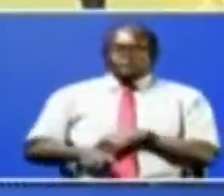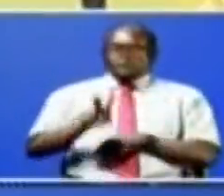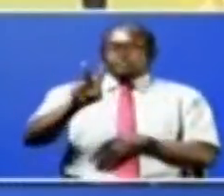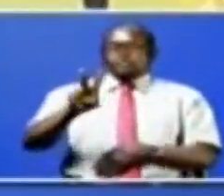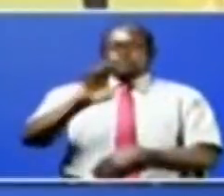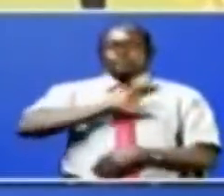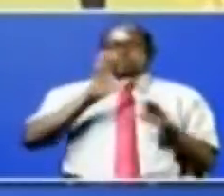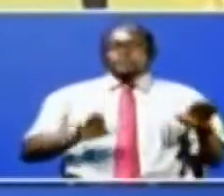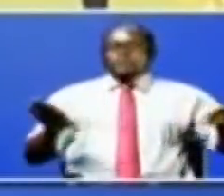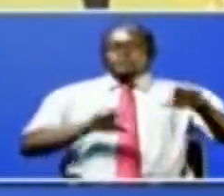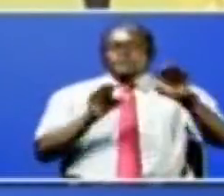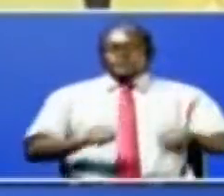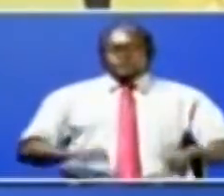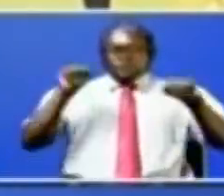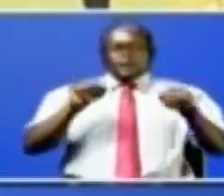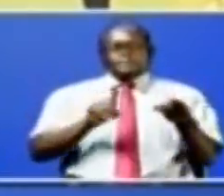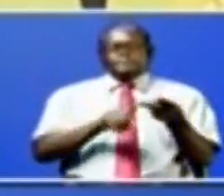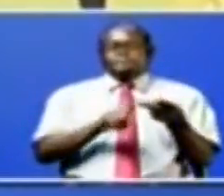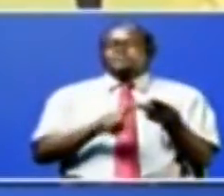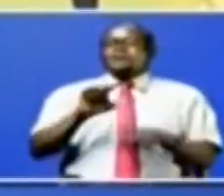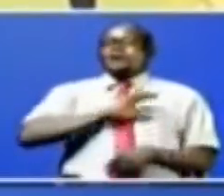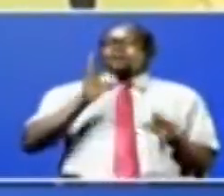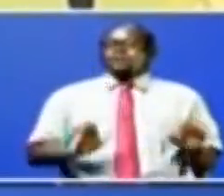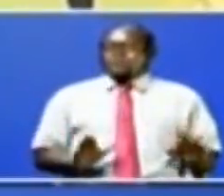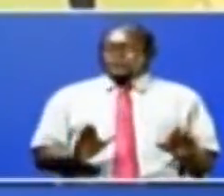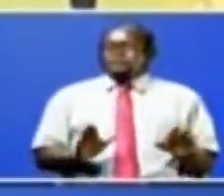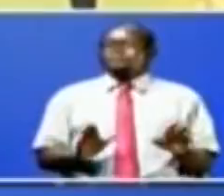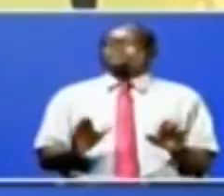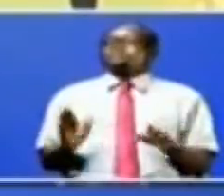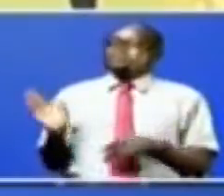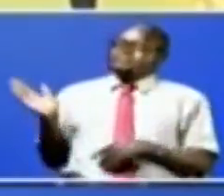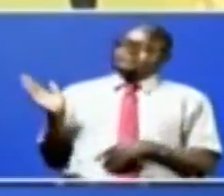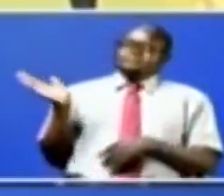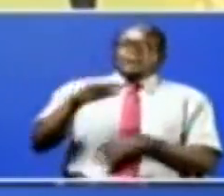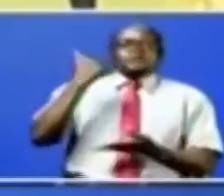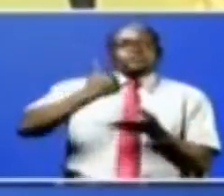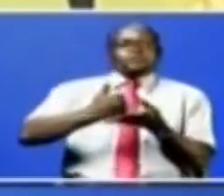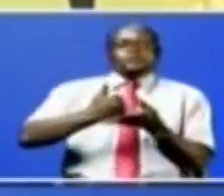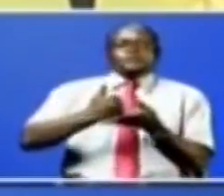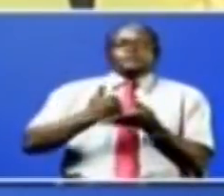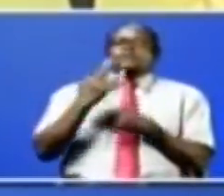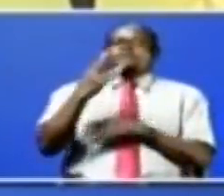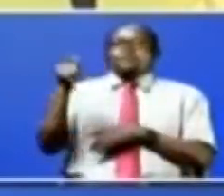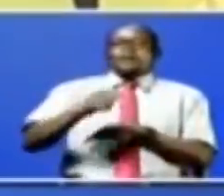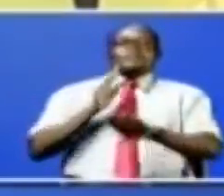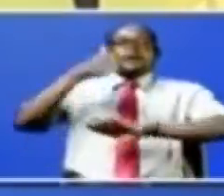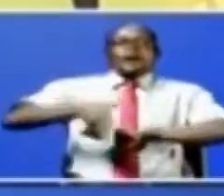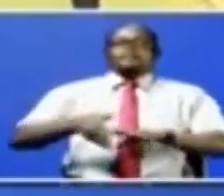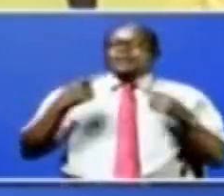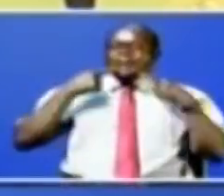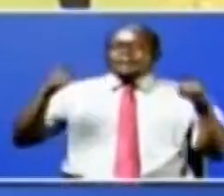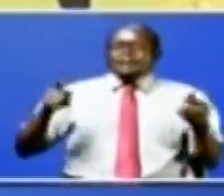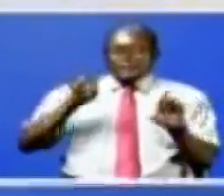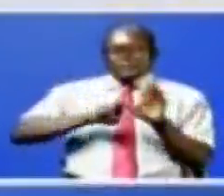the vice chair Connie Minor and Commissioner Margaret Mwachanya, showed up at the offices 4 months after declaring that they